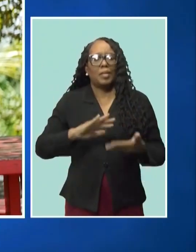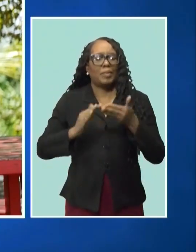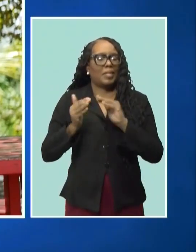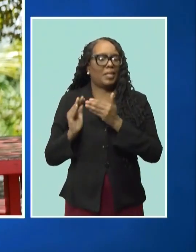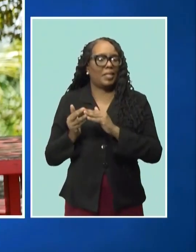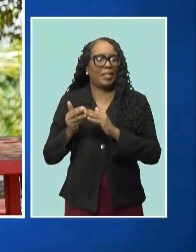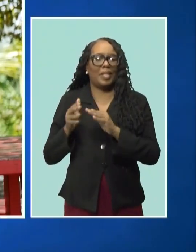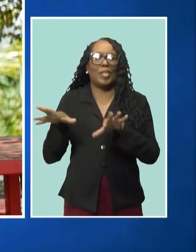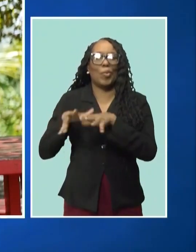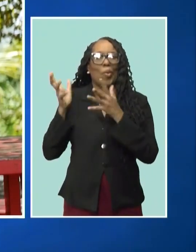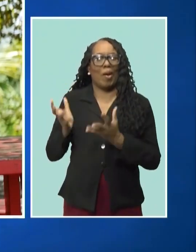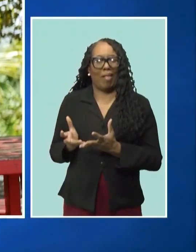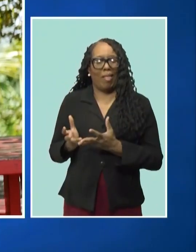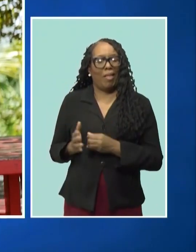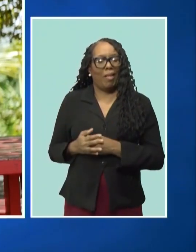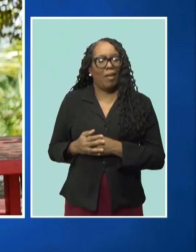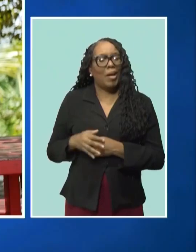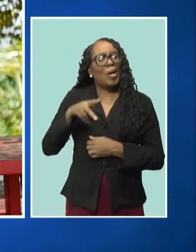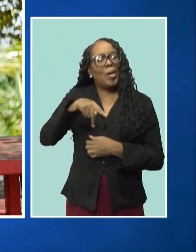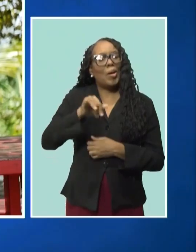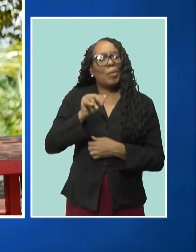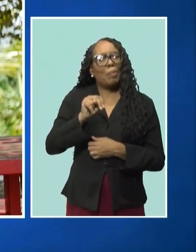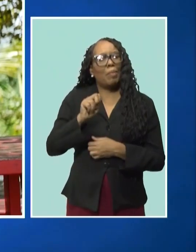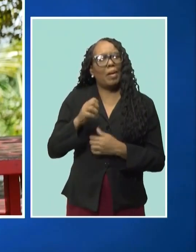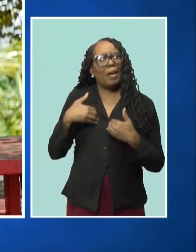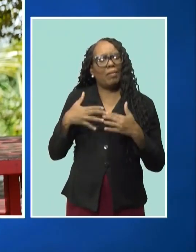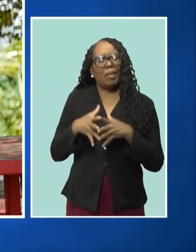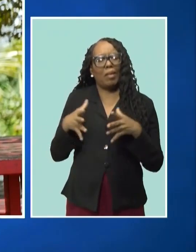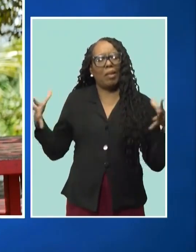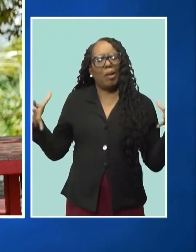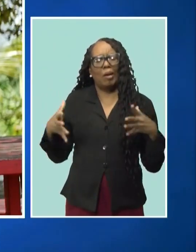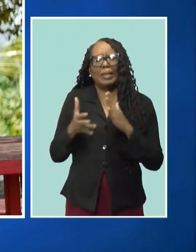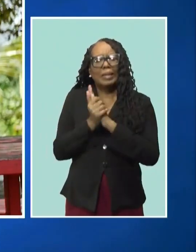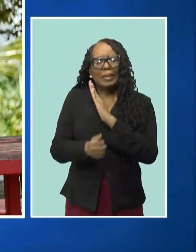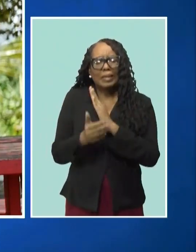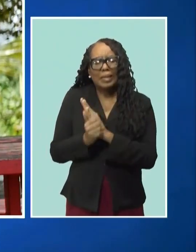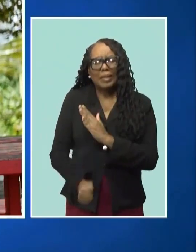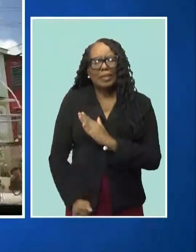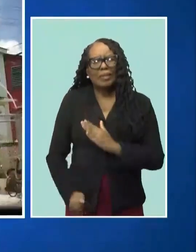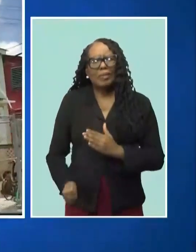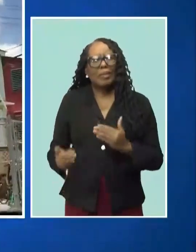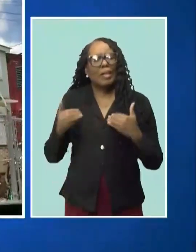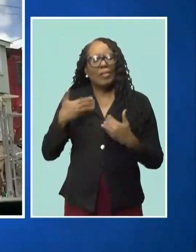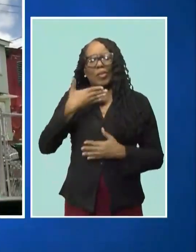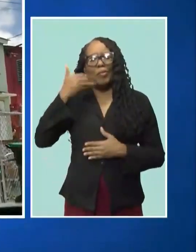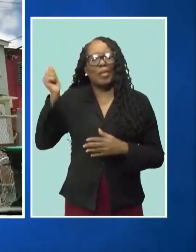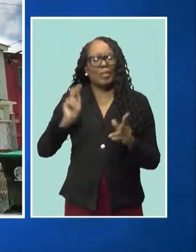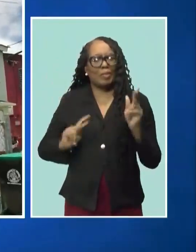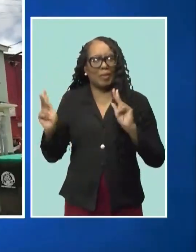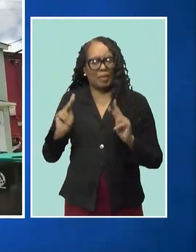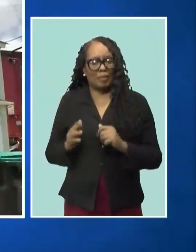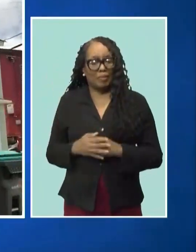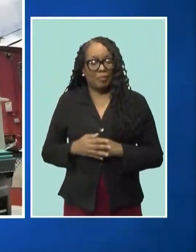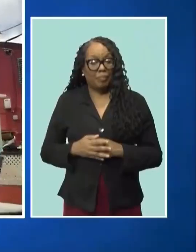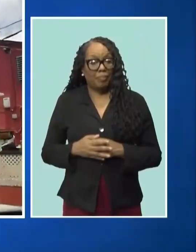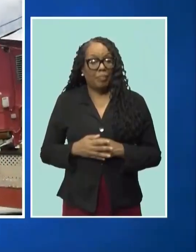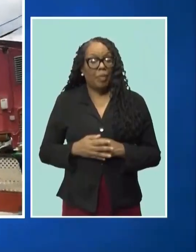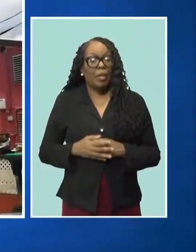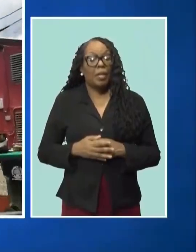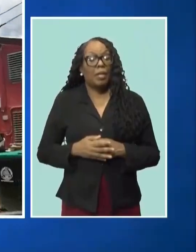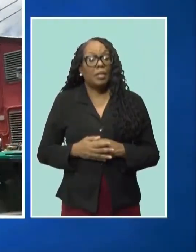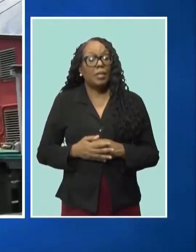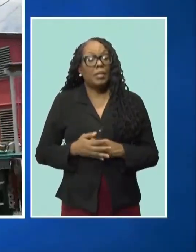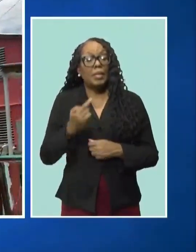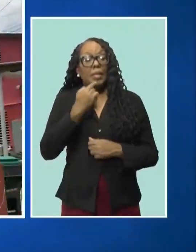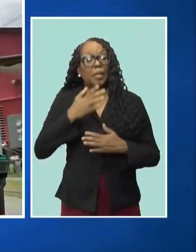community. The talent that we got here. Mr. Ford said, as he has done before, he is willing to lead the charge to get the